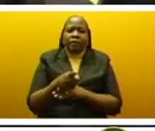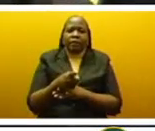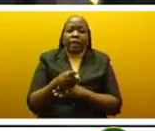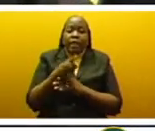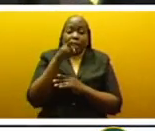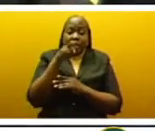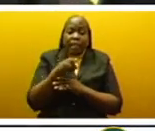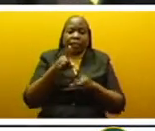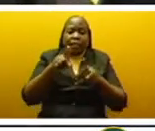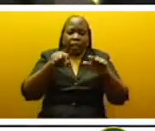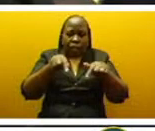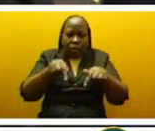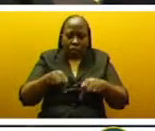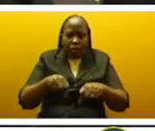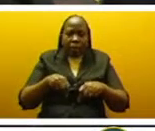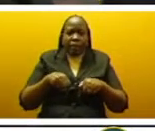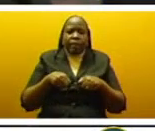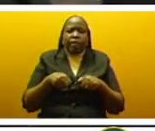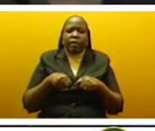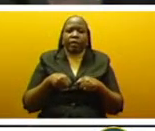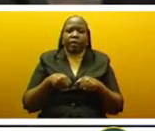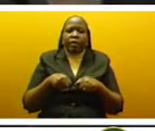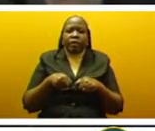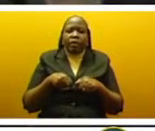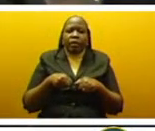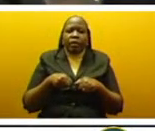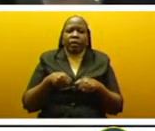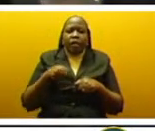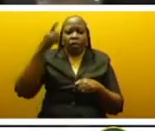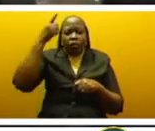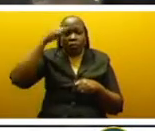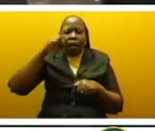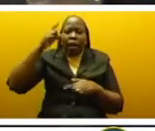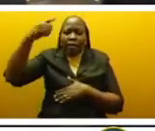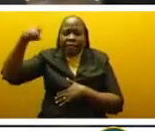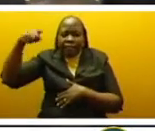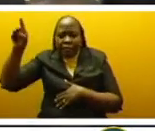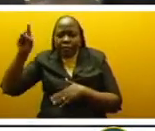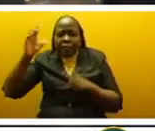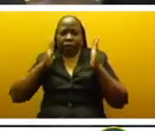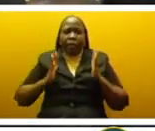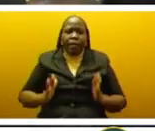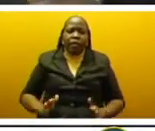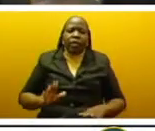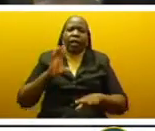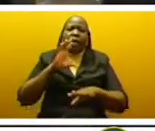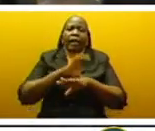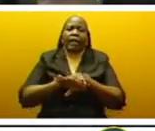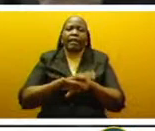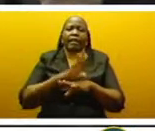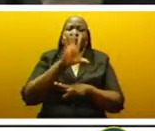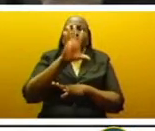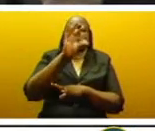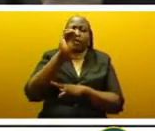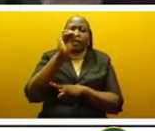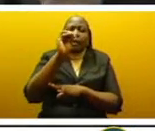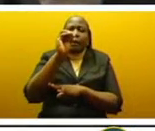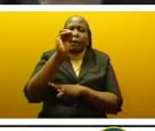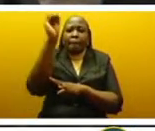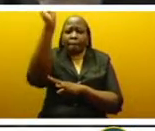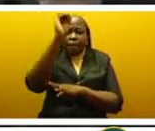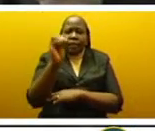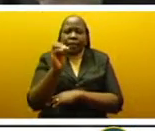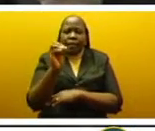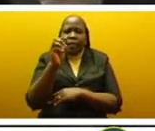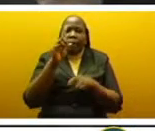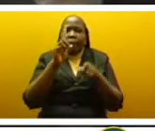requirement for a successful candidate getting 50% plus one